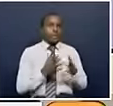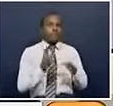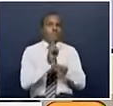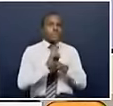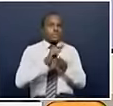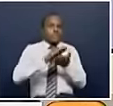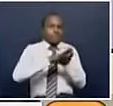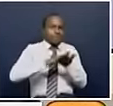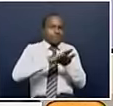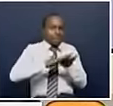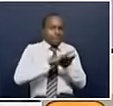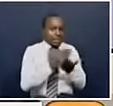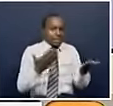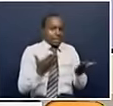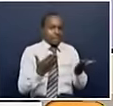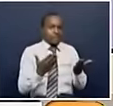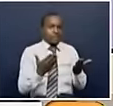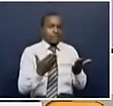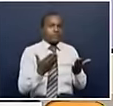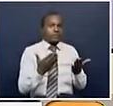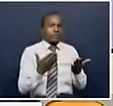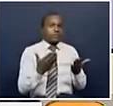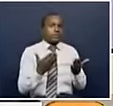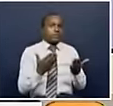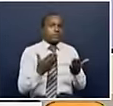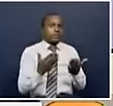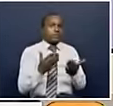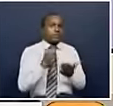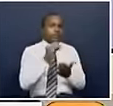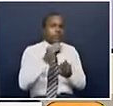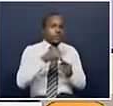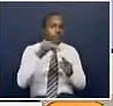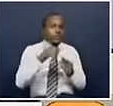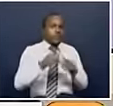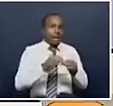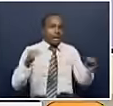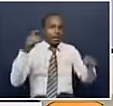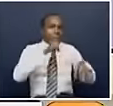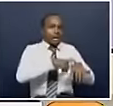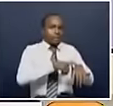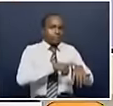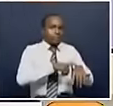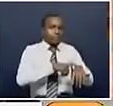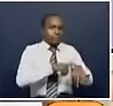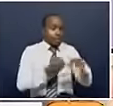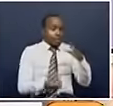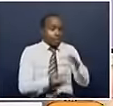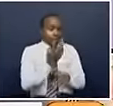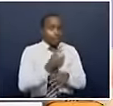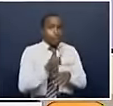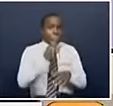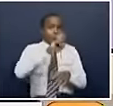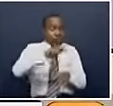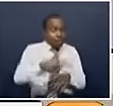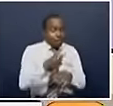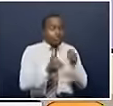basic, rudimentary, you know, gadgets. And so it takes them a very long time to produce the 2,000